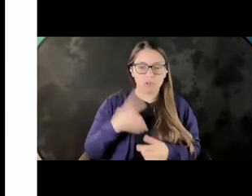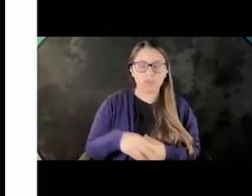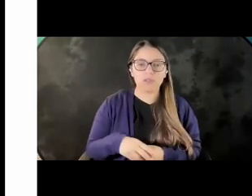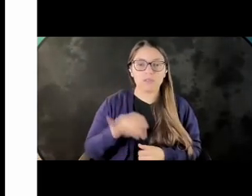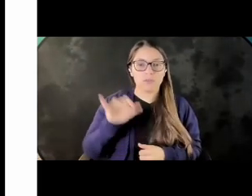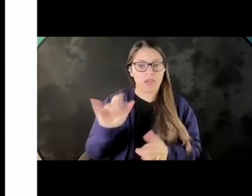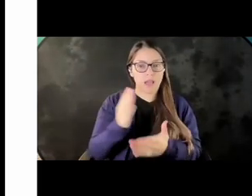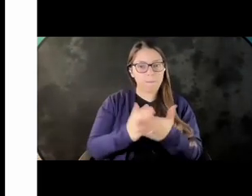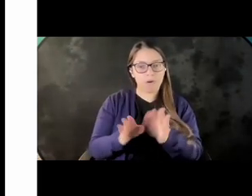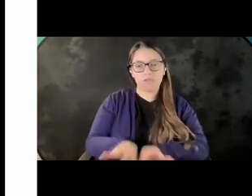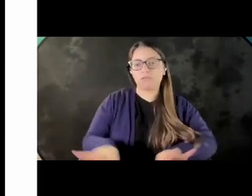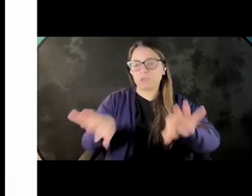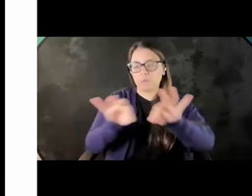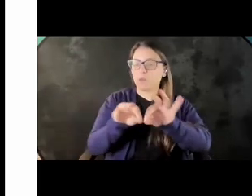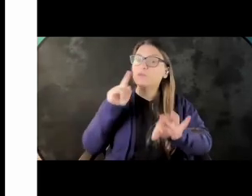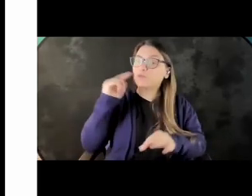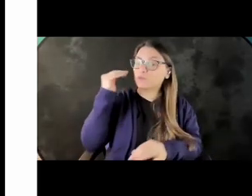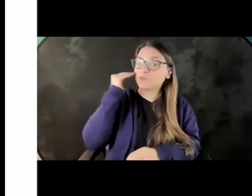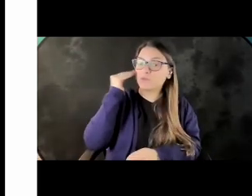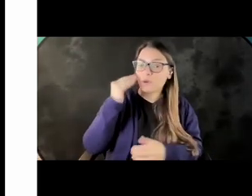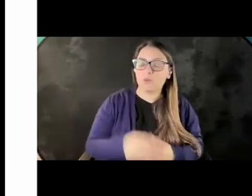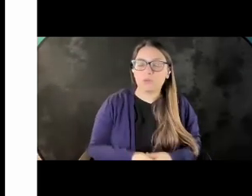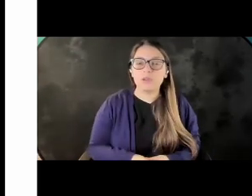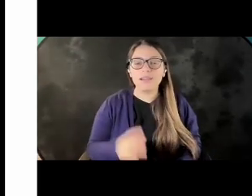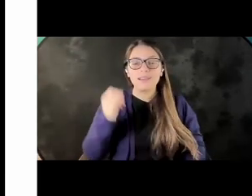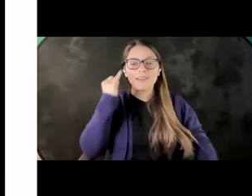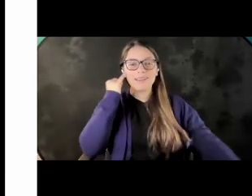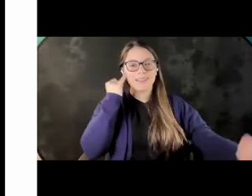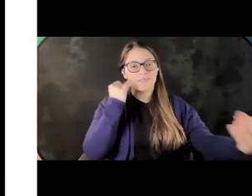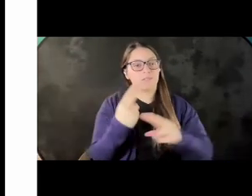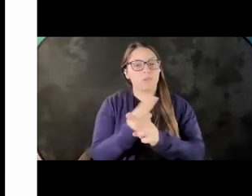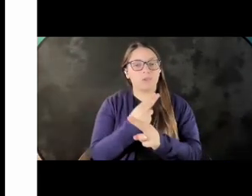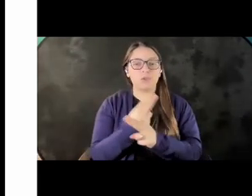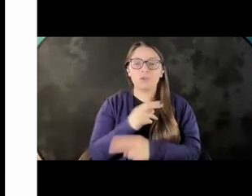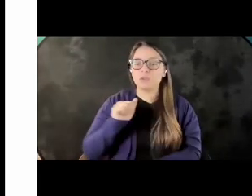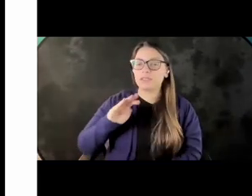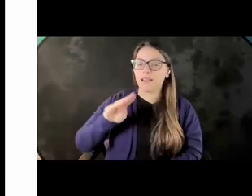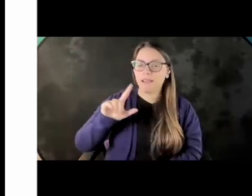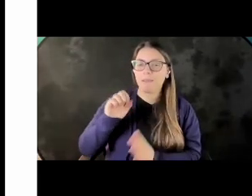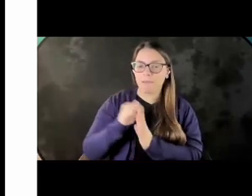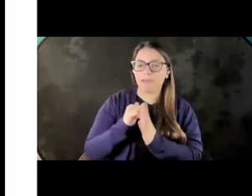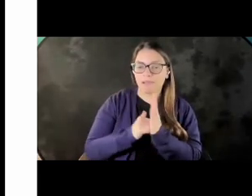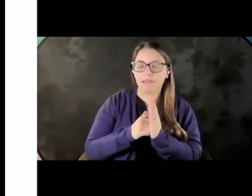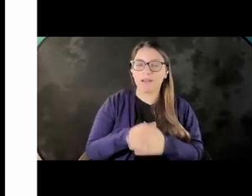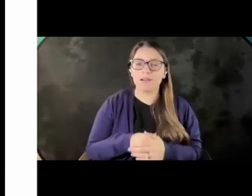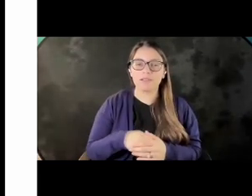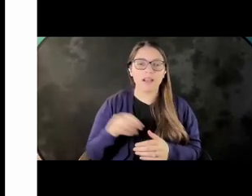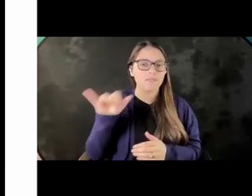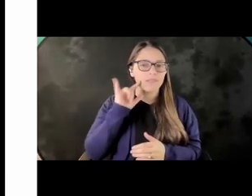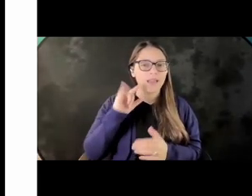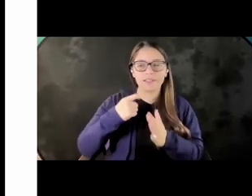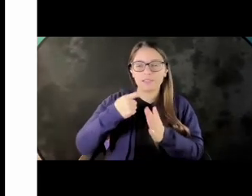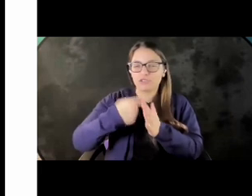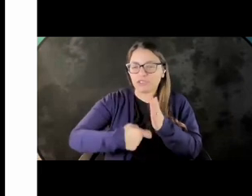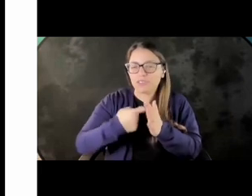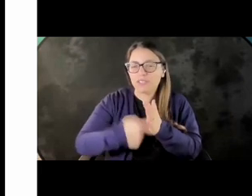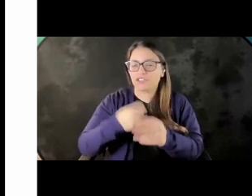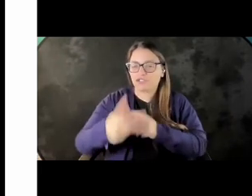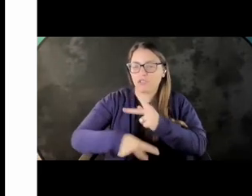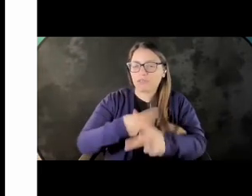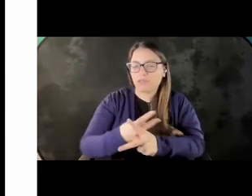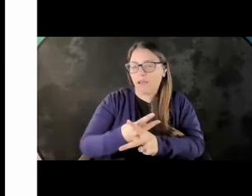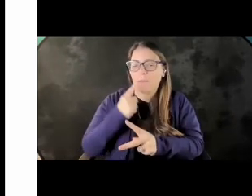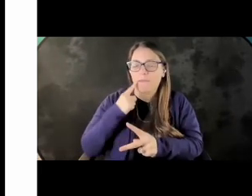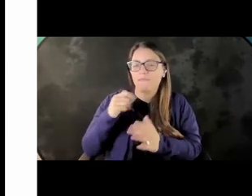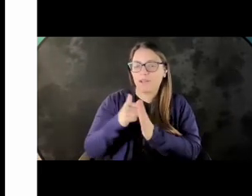really, really important for you to know if you use your ABLE account, kind of like a transactional type account.